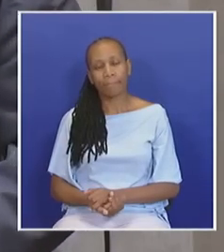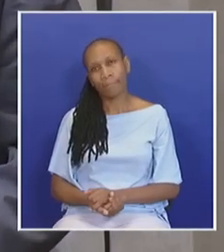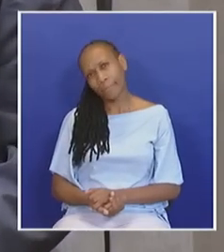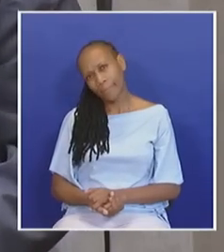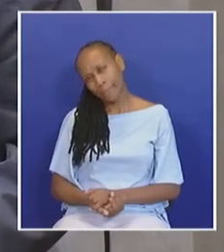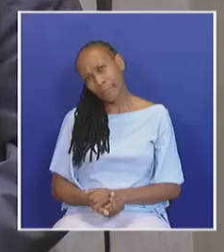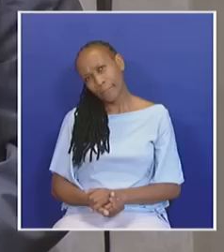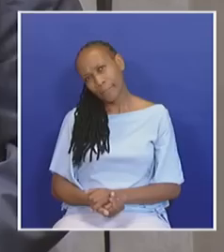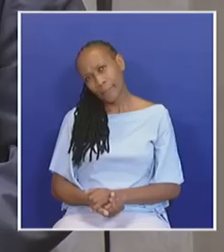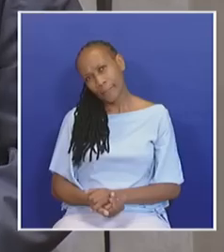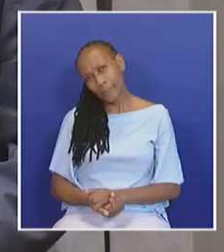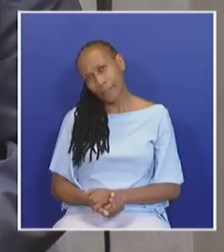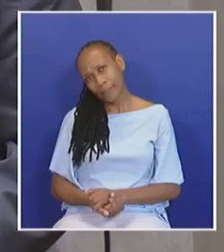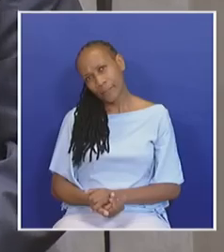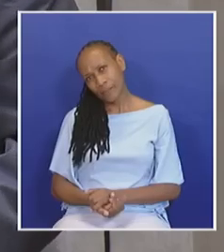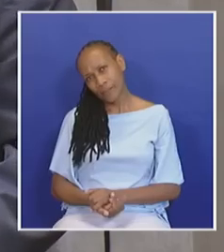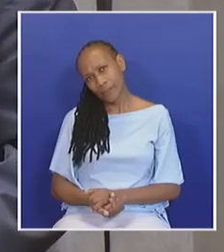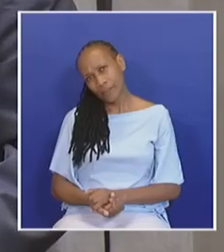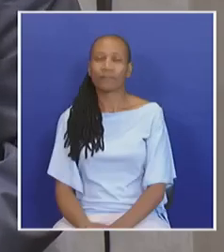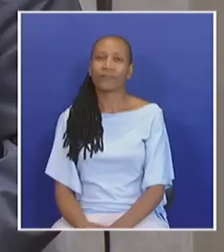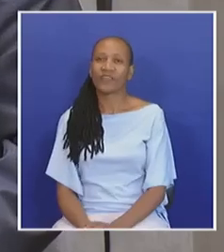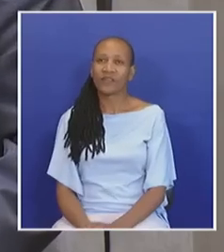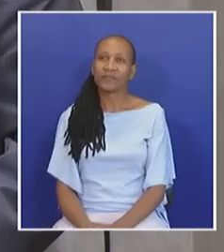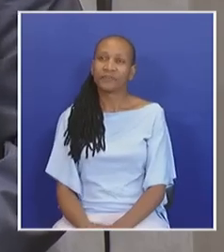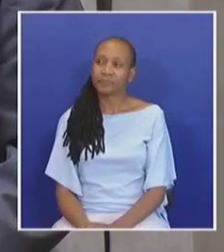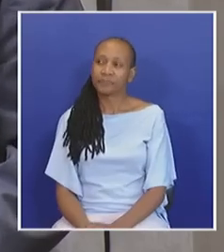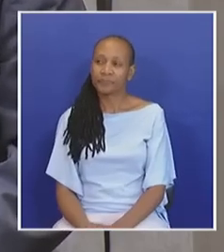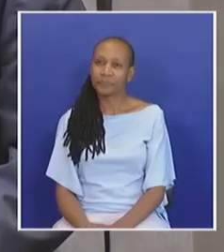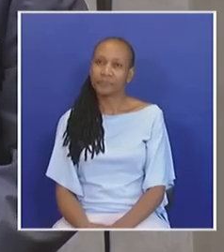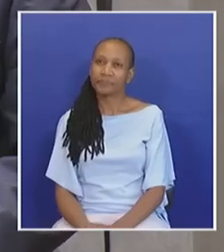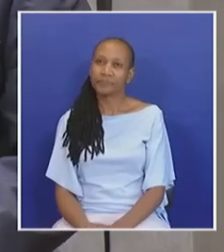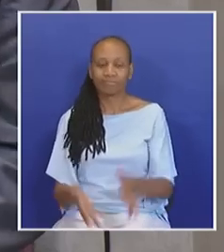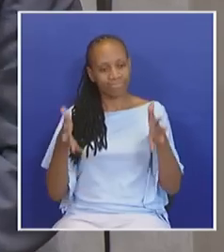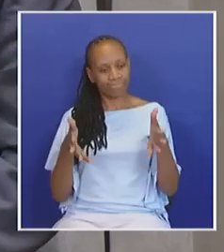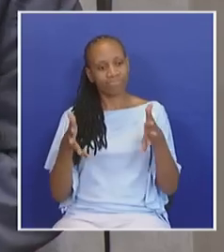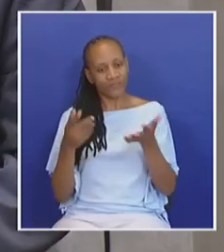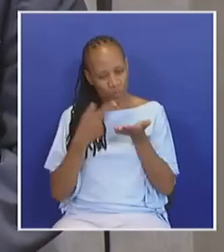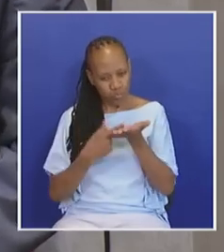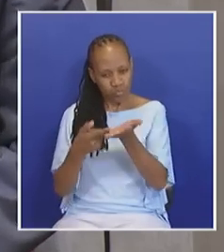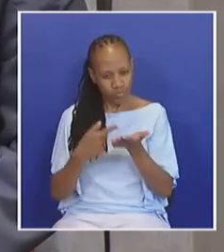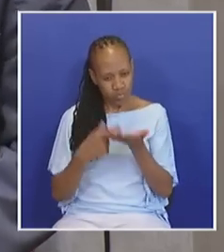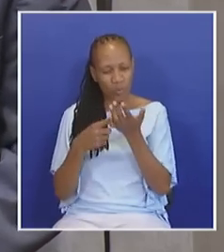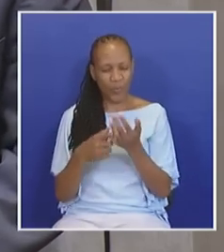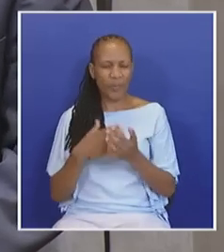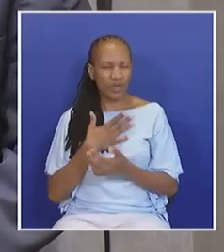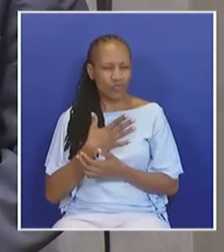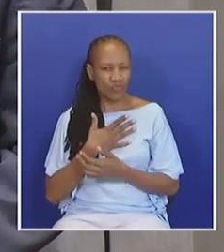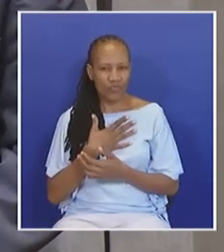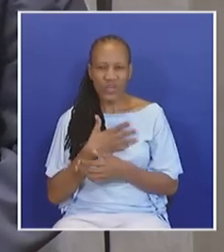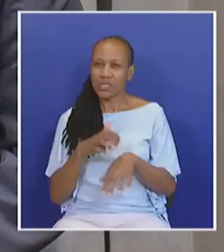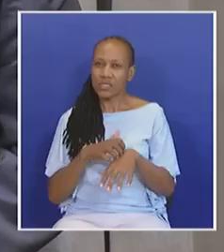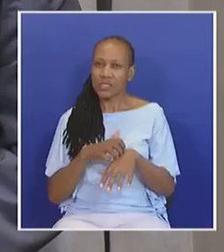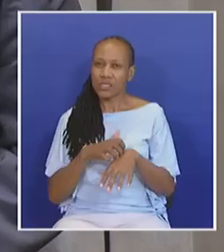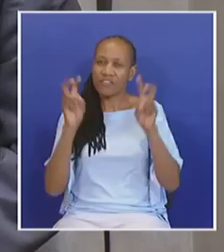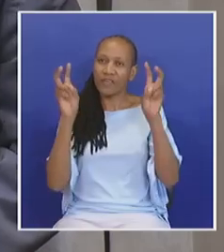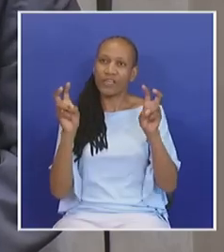e khomang maikutlo kudu yeo e lego gore e ka